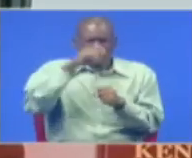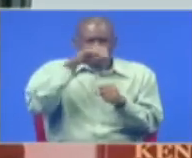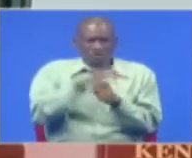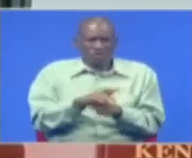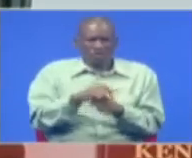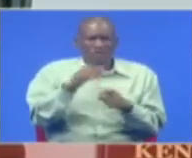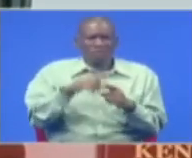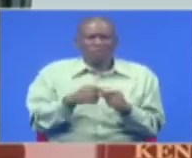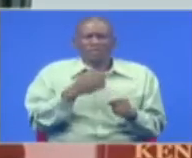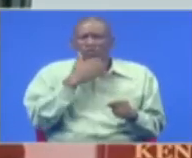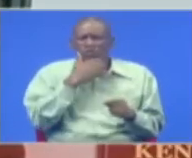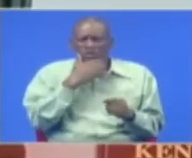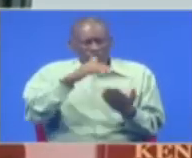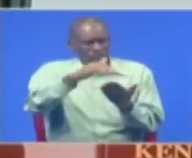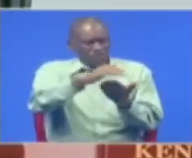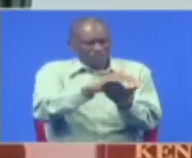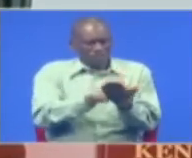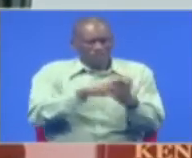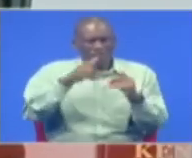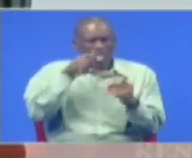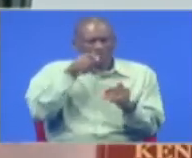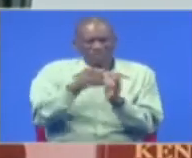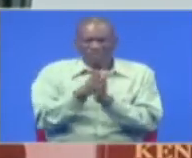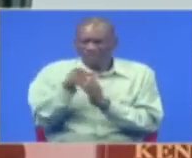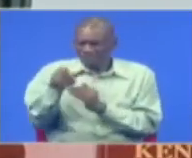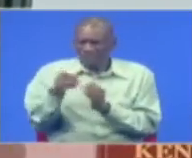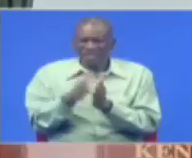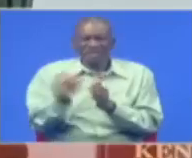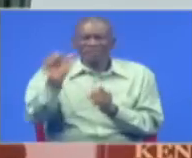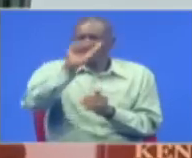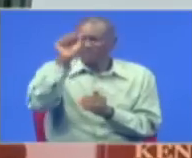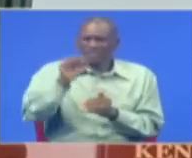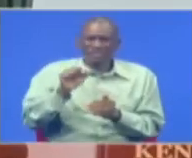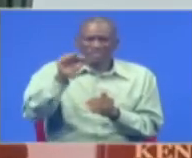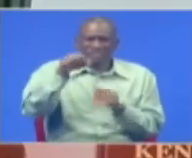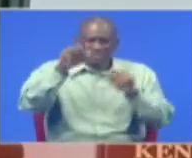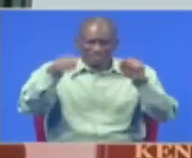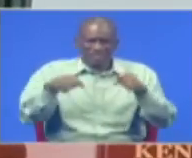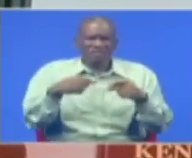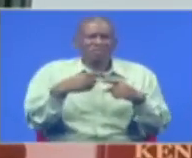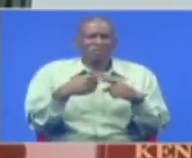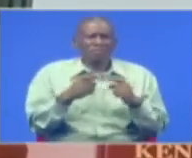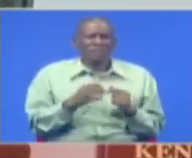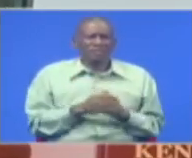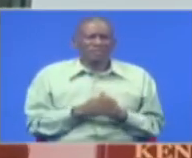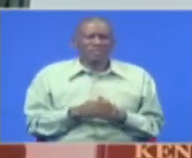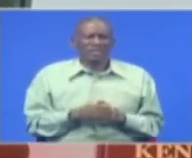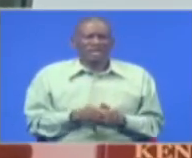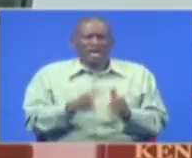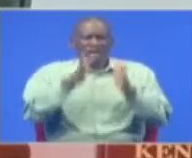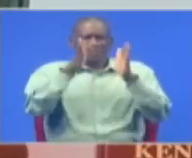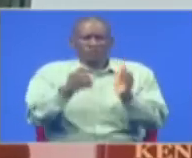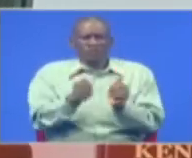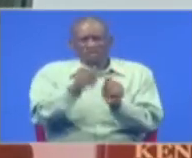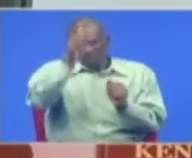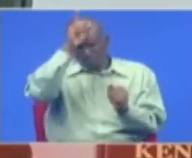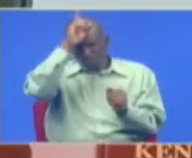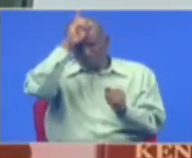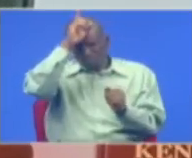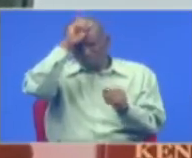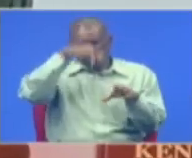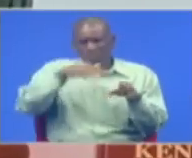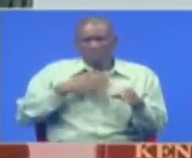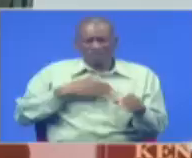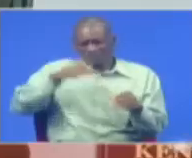very wonderful reports about this and that and percentages, but Somebody in the village in Magarin doesn't know about